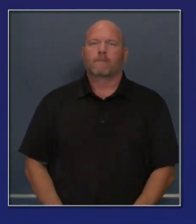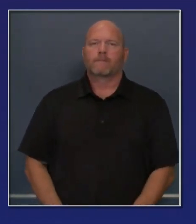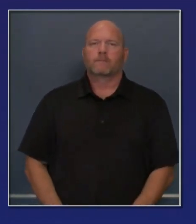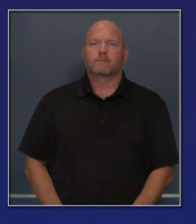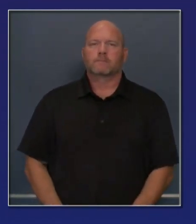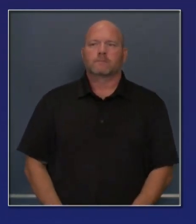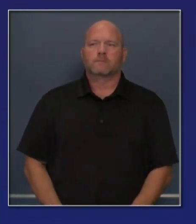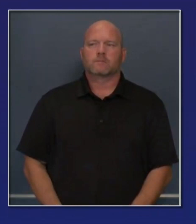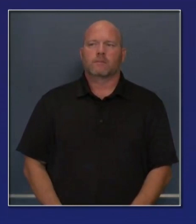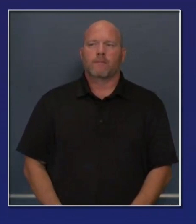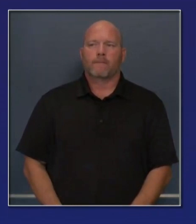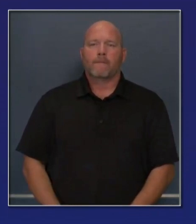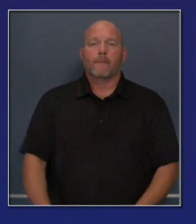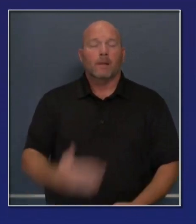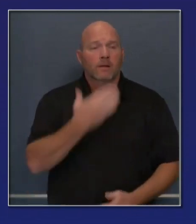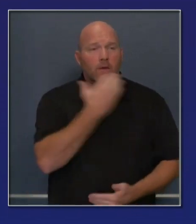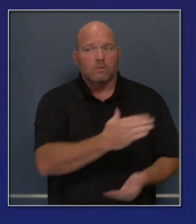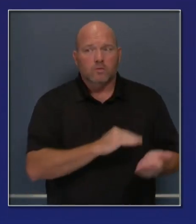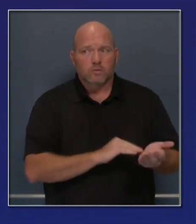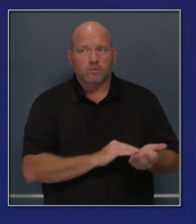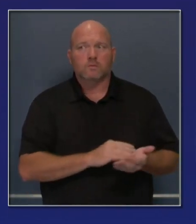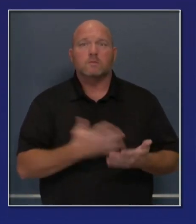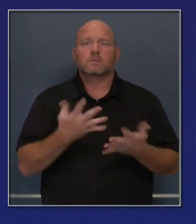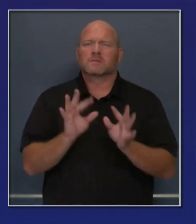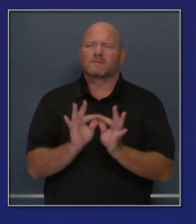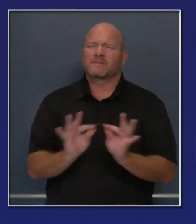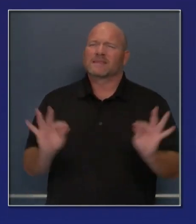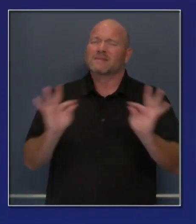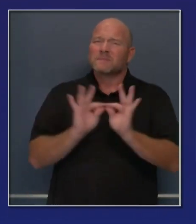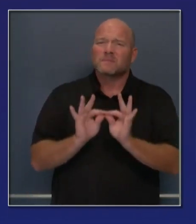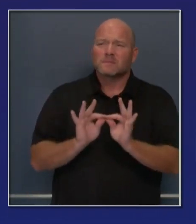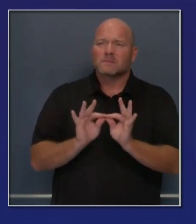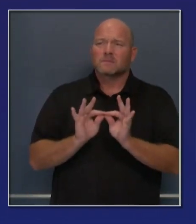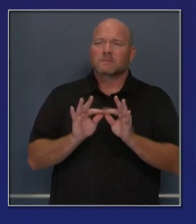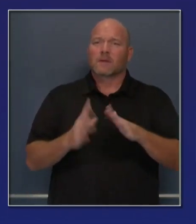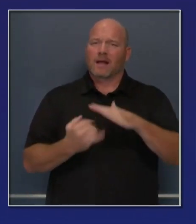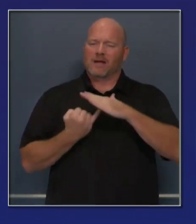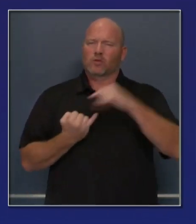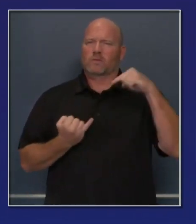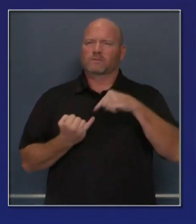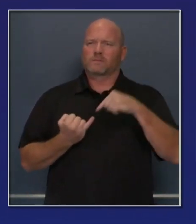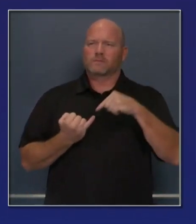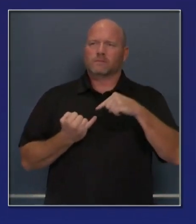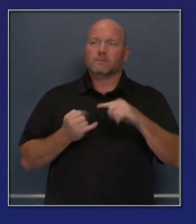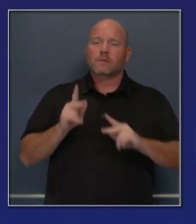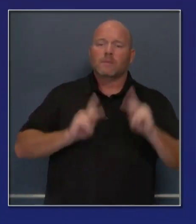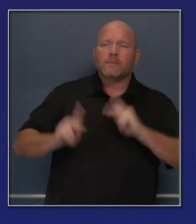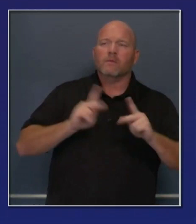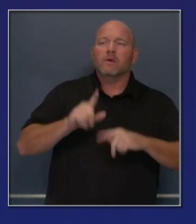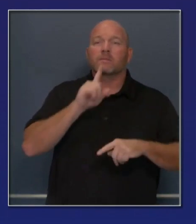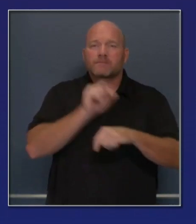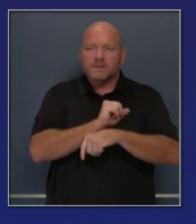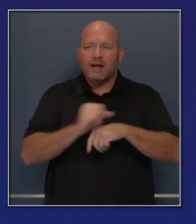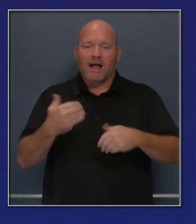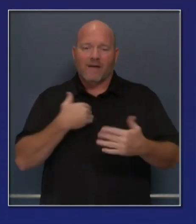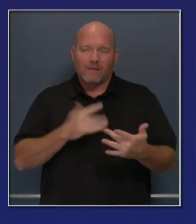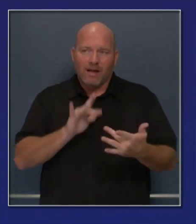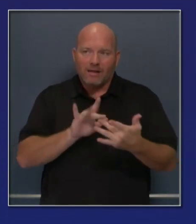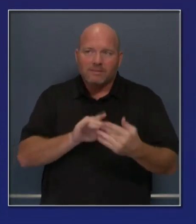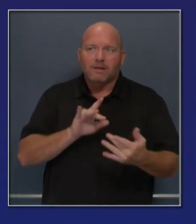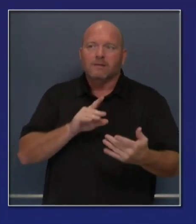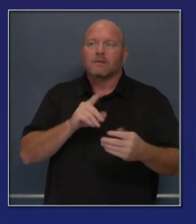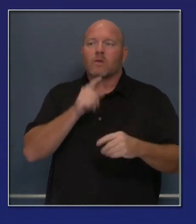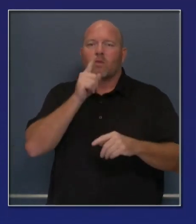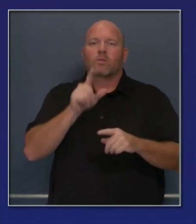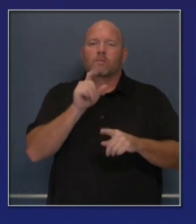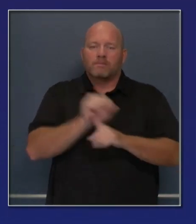Thank you, Dr. Galley. And so the key is the issue of isolating individuals that have come into contact or have the